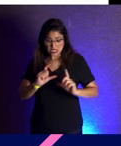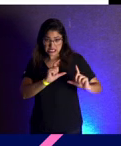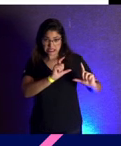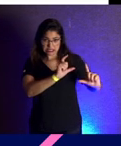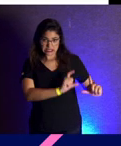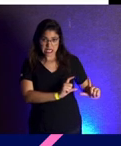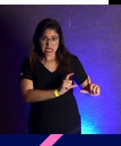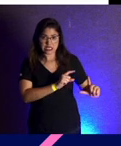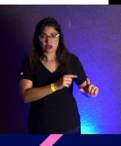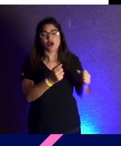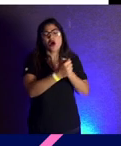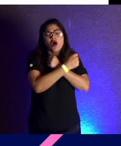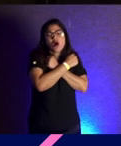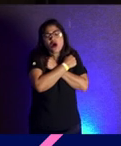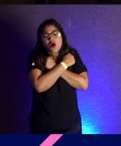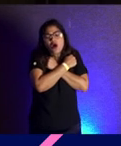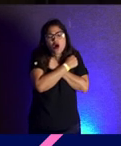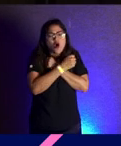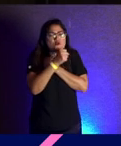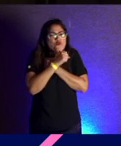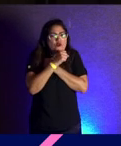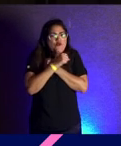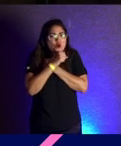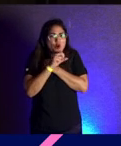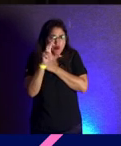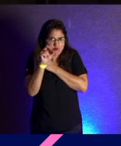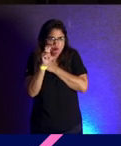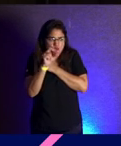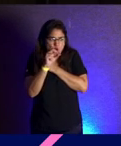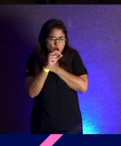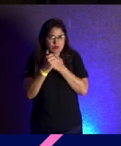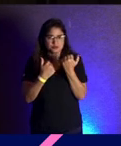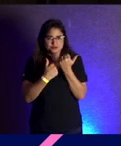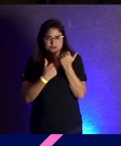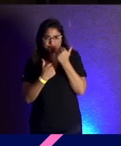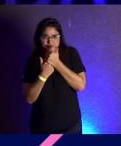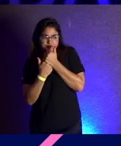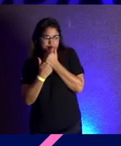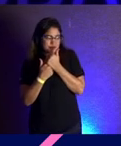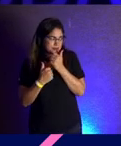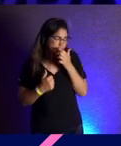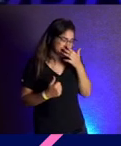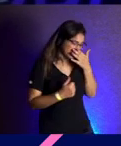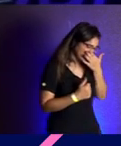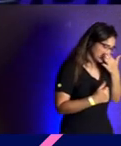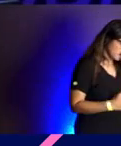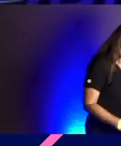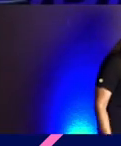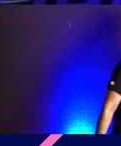la huella de su casa, es la misma, el pobre vida. Celebrando